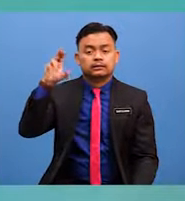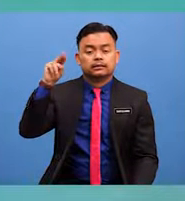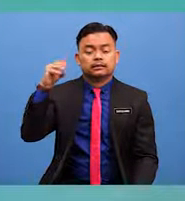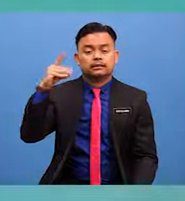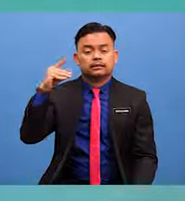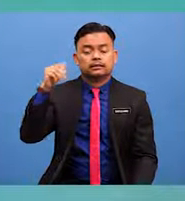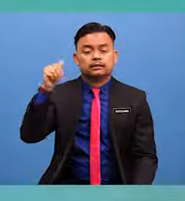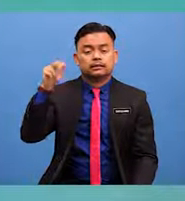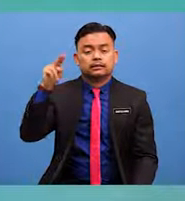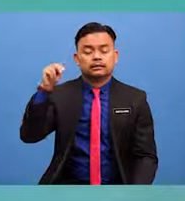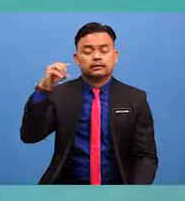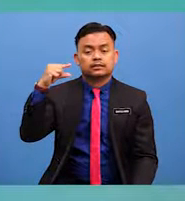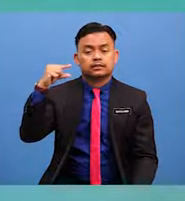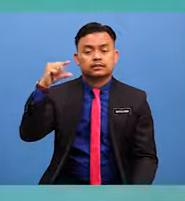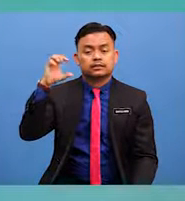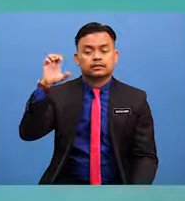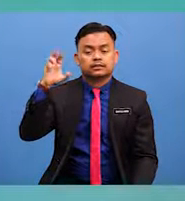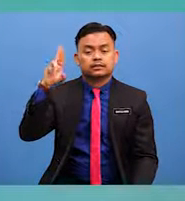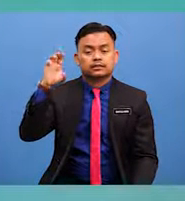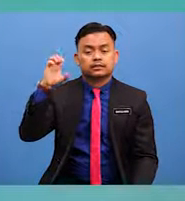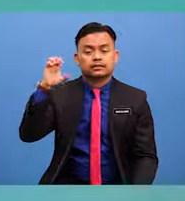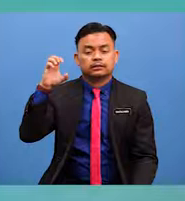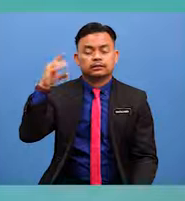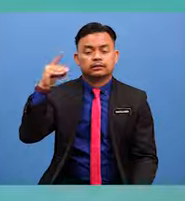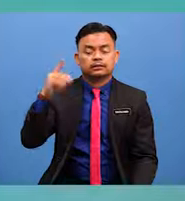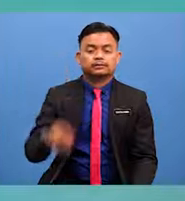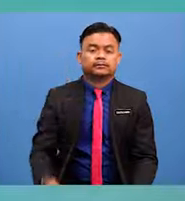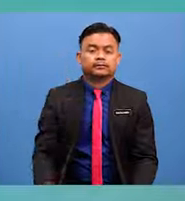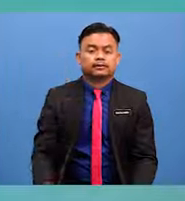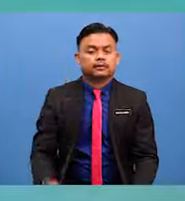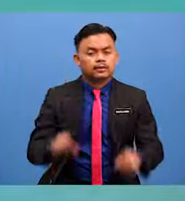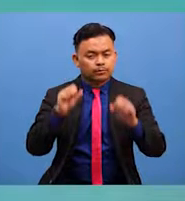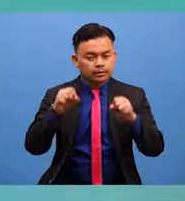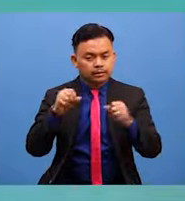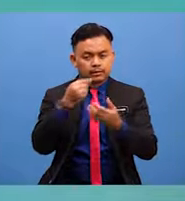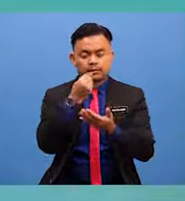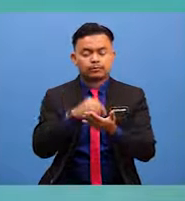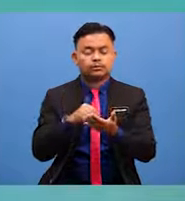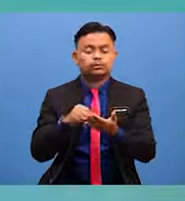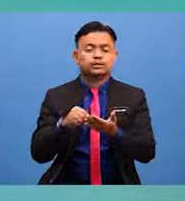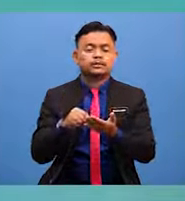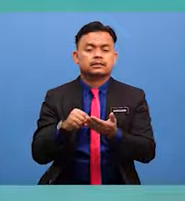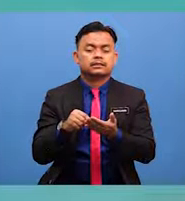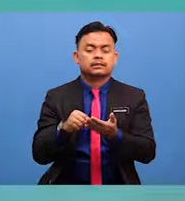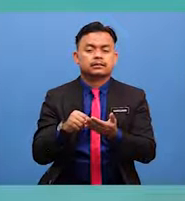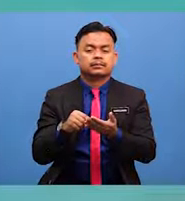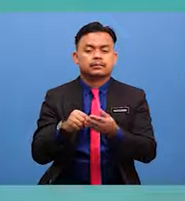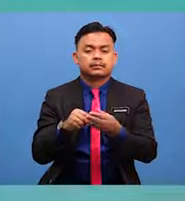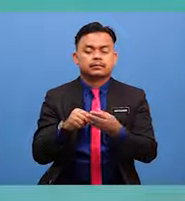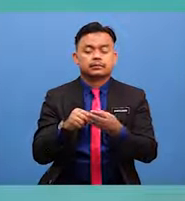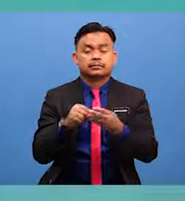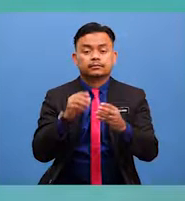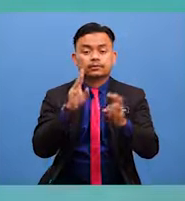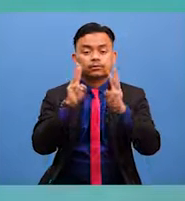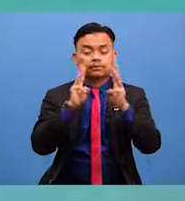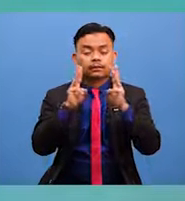screen. Can you write at least 6 more words related to this topic from your previous reading exercises? You